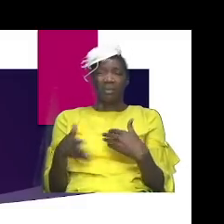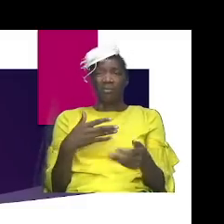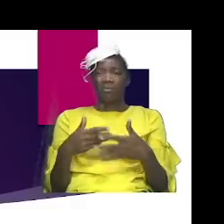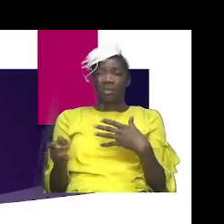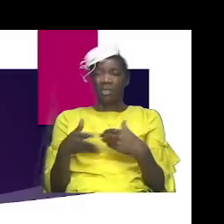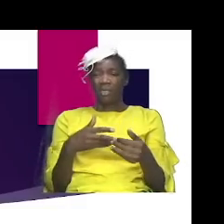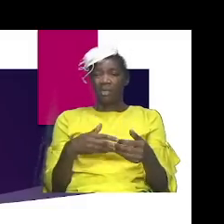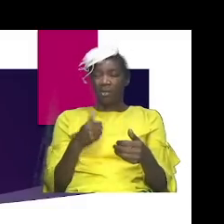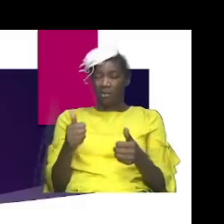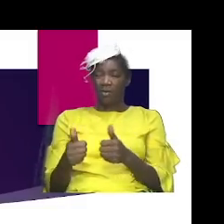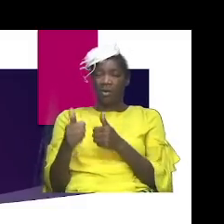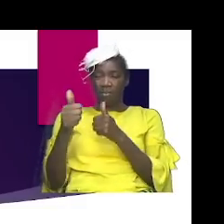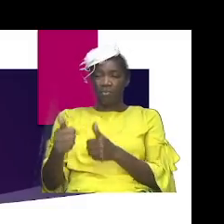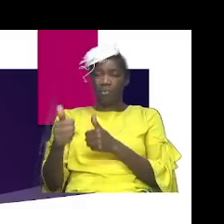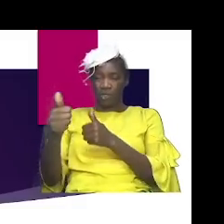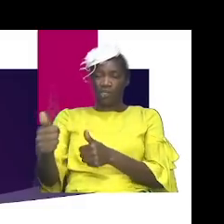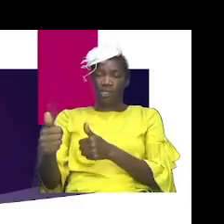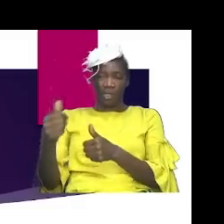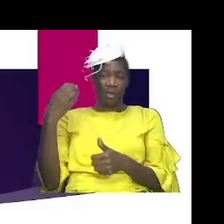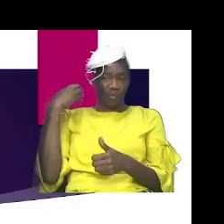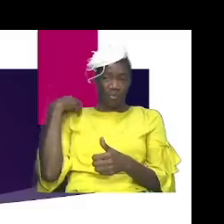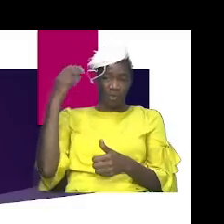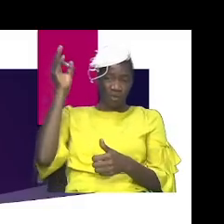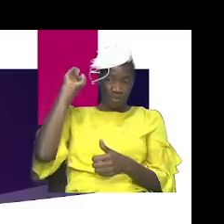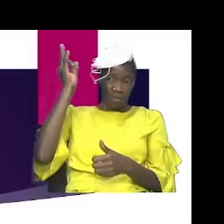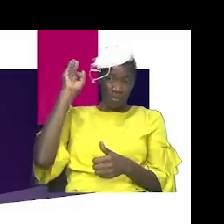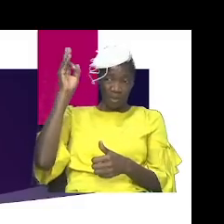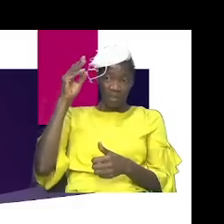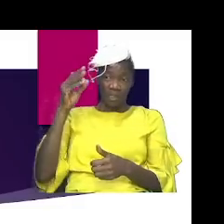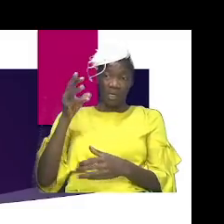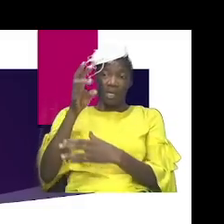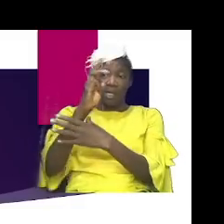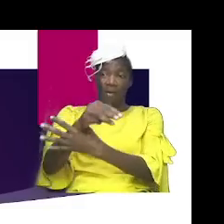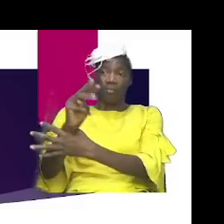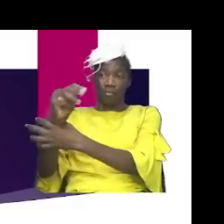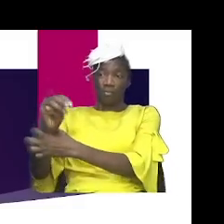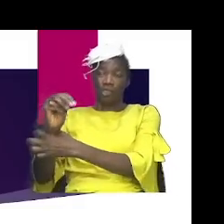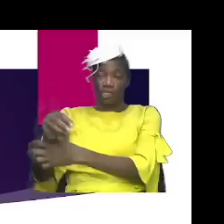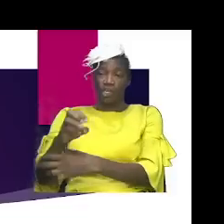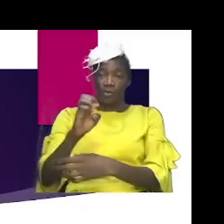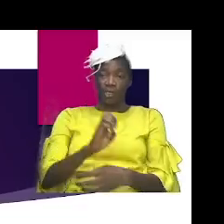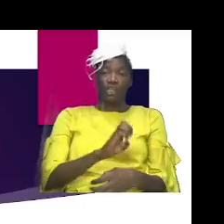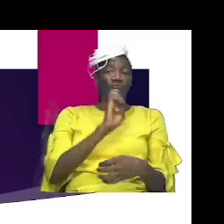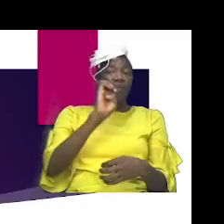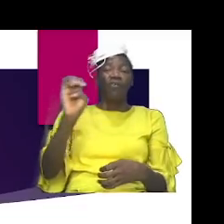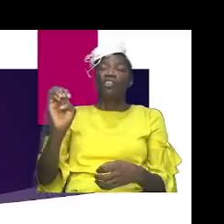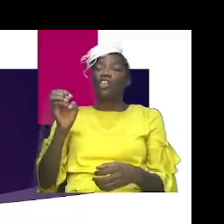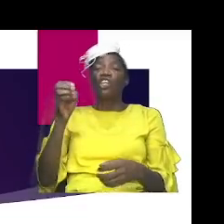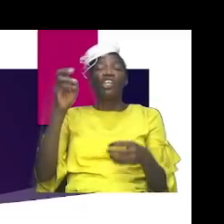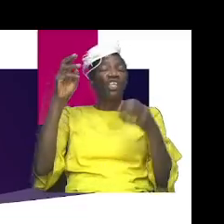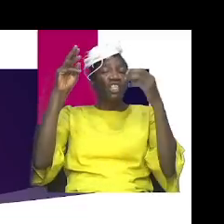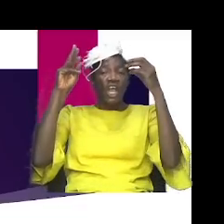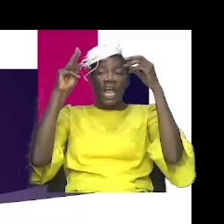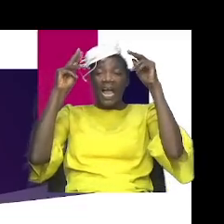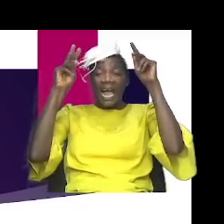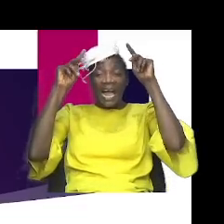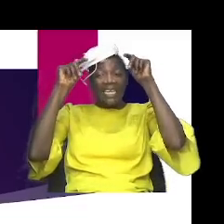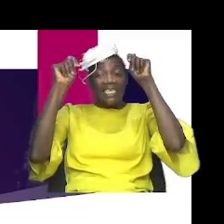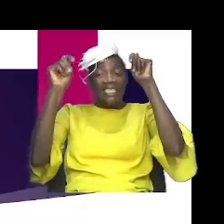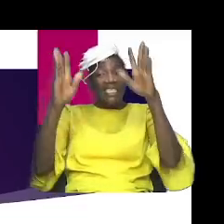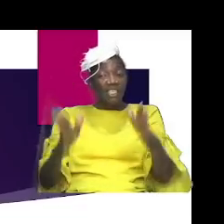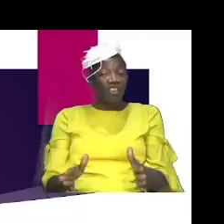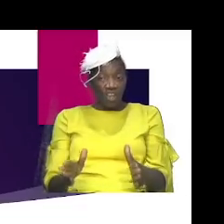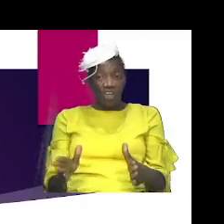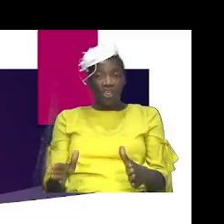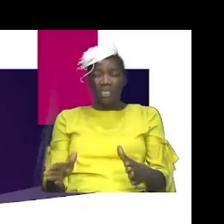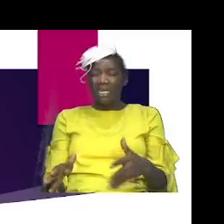we're apostles and bishops and pastors and missionaries and evangelists and teachers, and it does not matter,